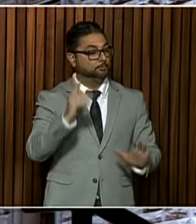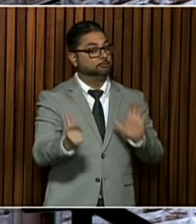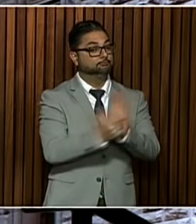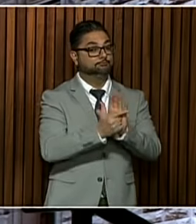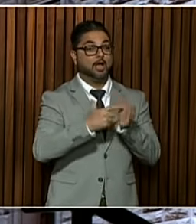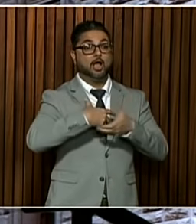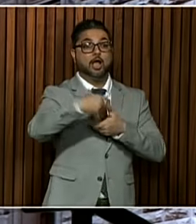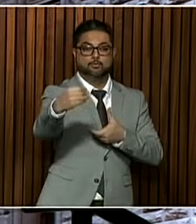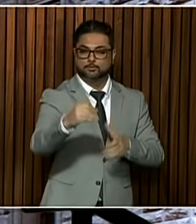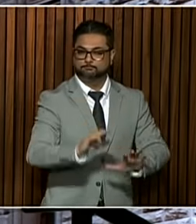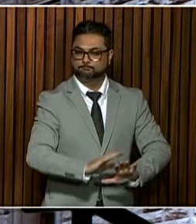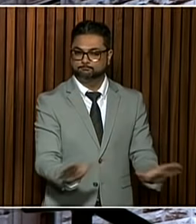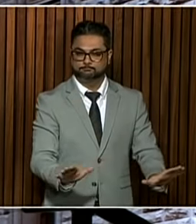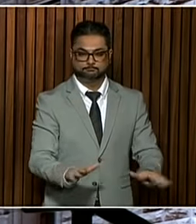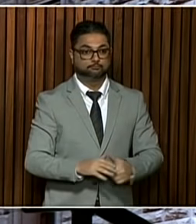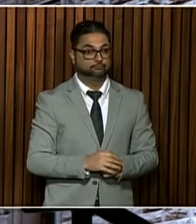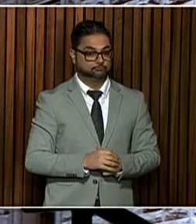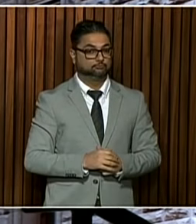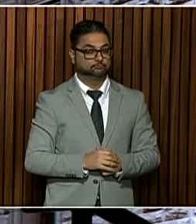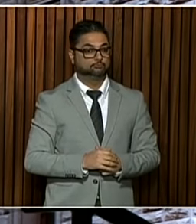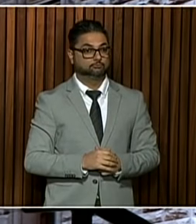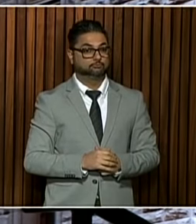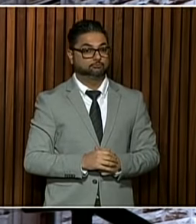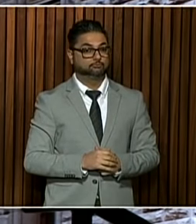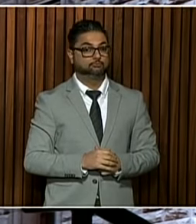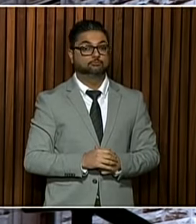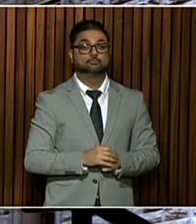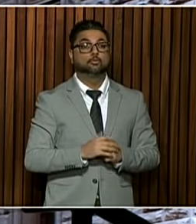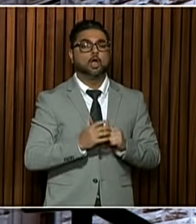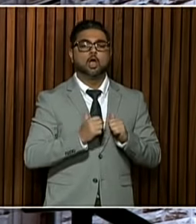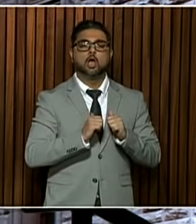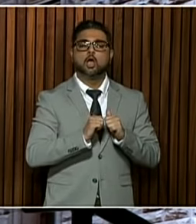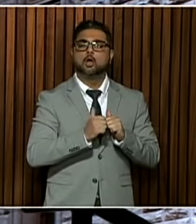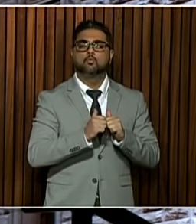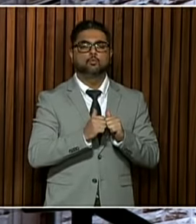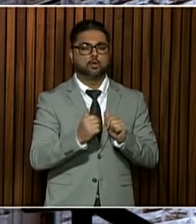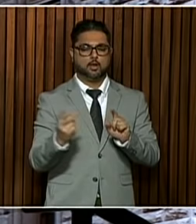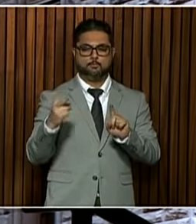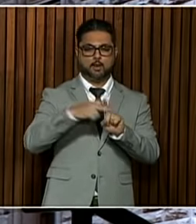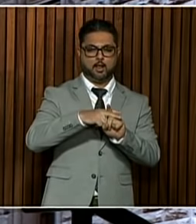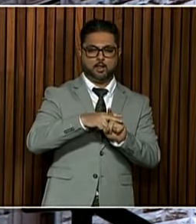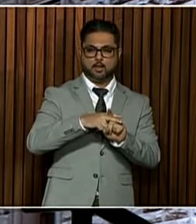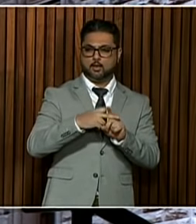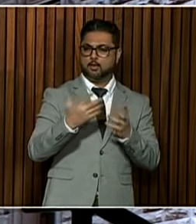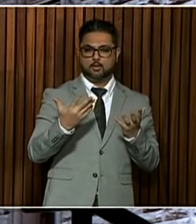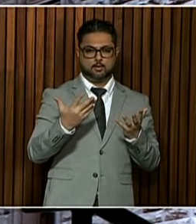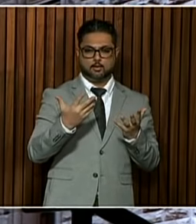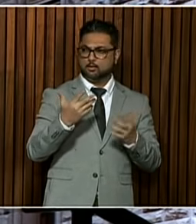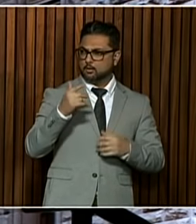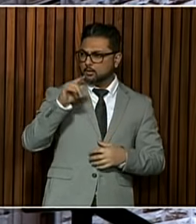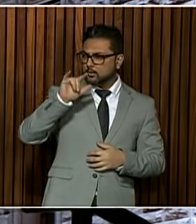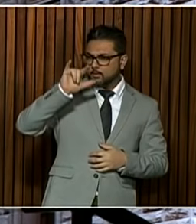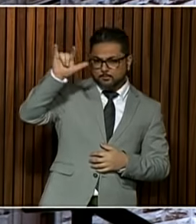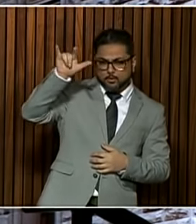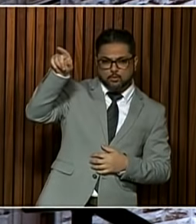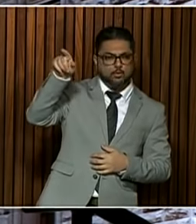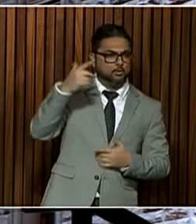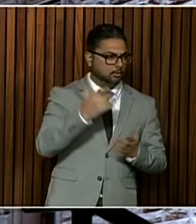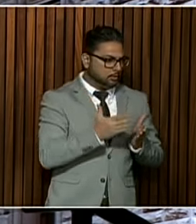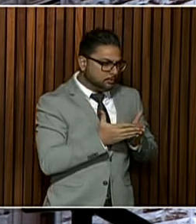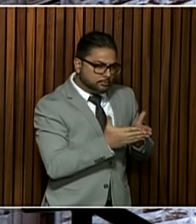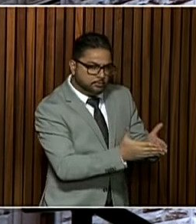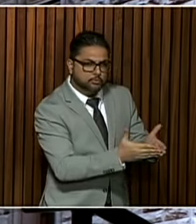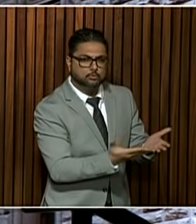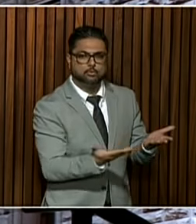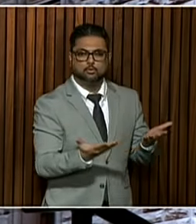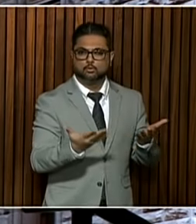to actually implement that on each of the ports of entry, whether it's at airports, land border crossings, some rail